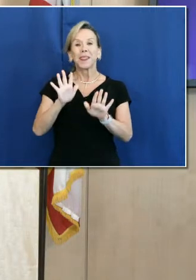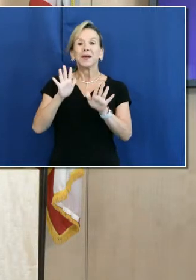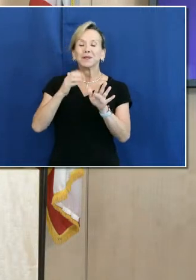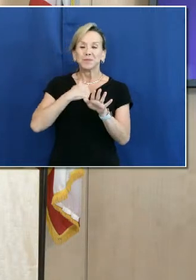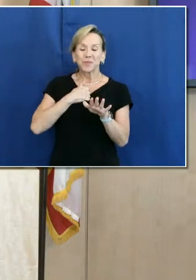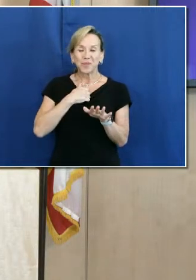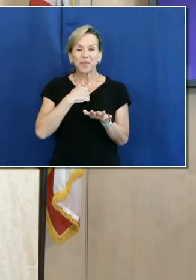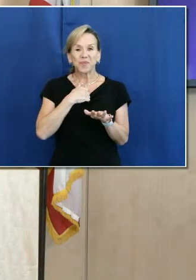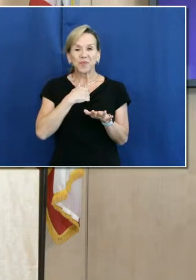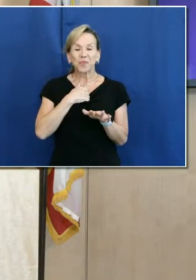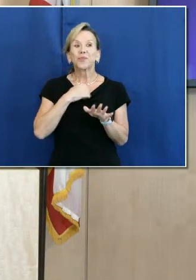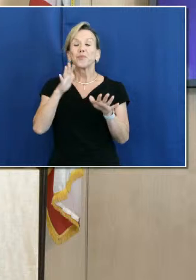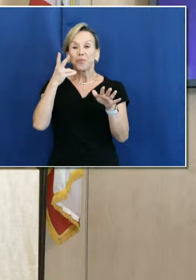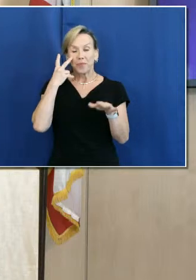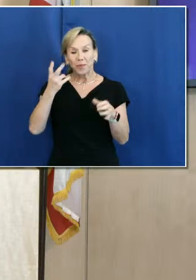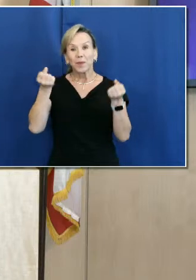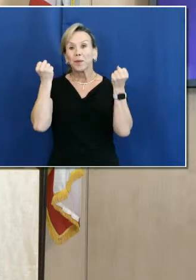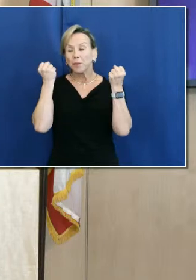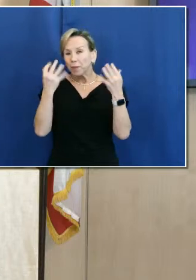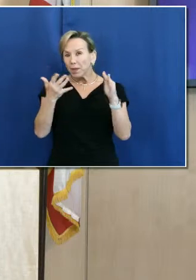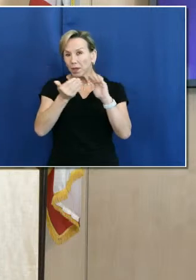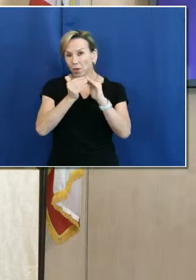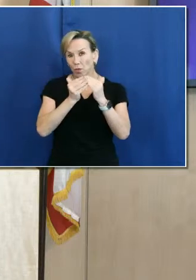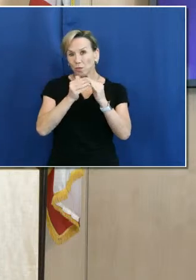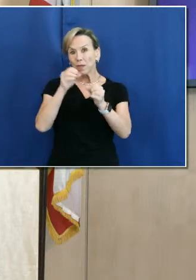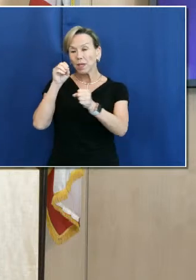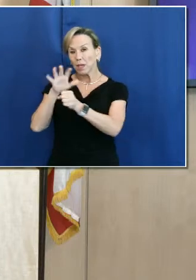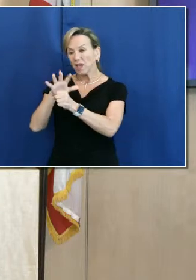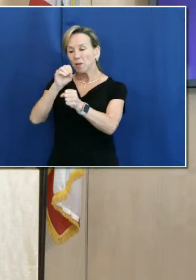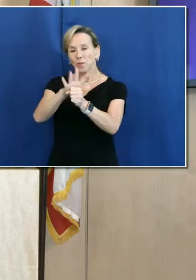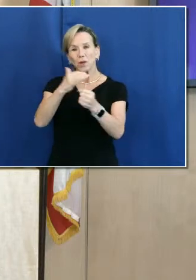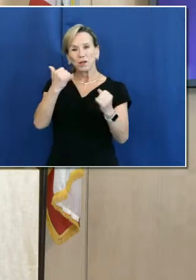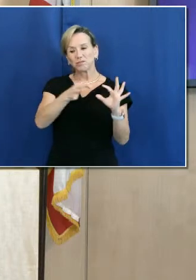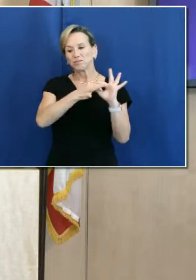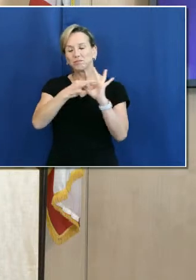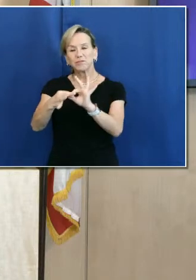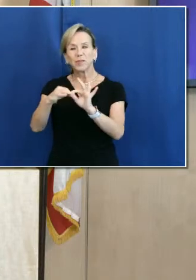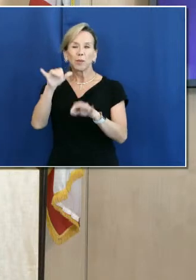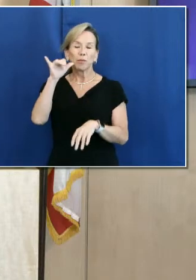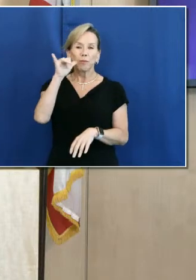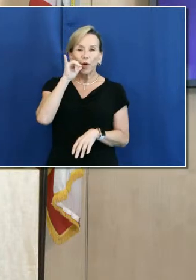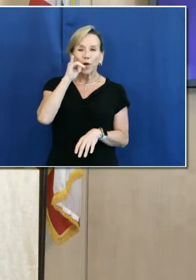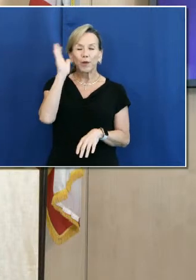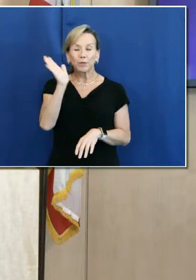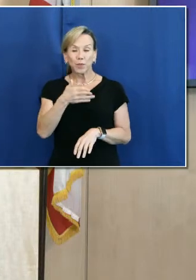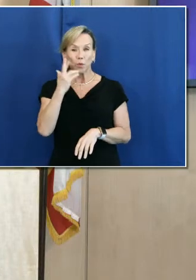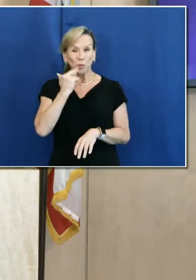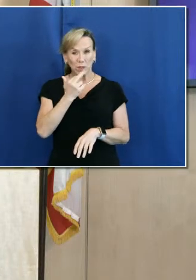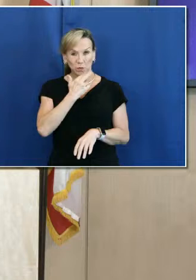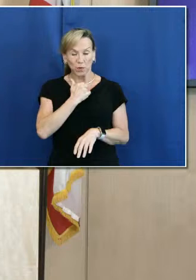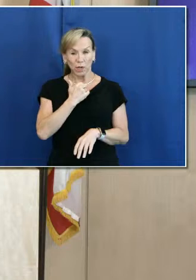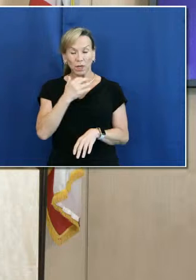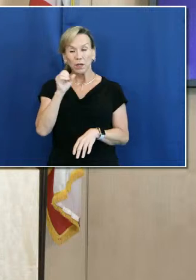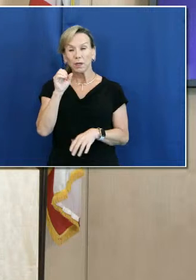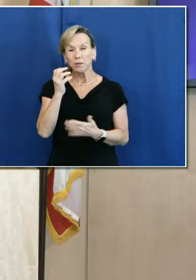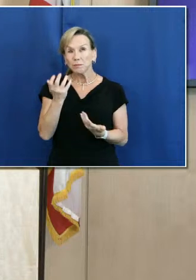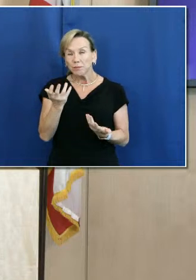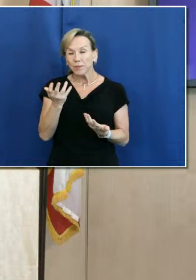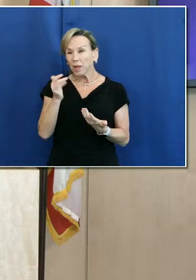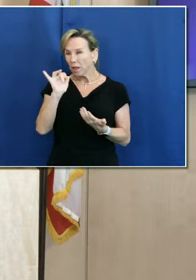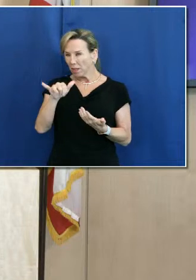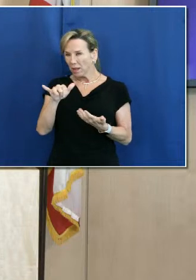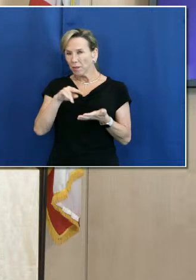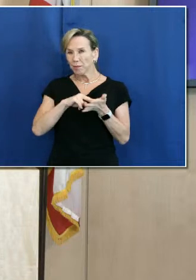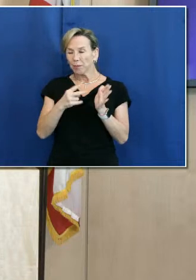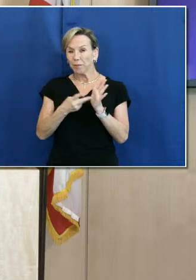Sorry, there have been a large amount of community outbreaks tied to restaurants/bars, and so I just want to ask: are you saying that we have